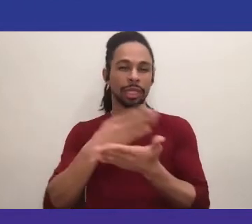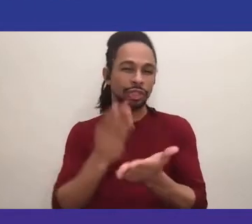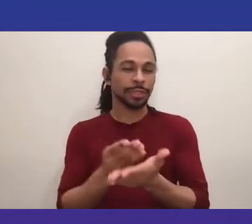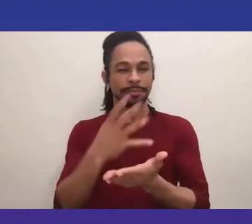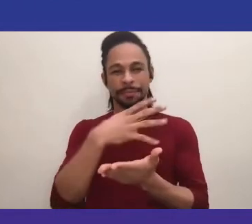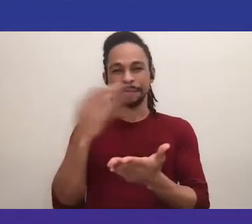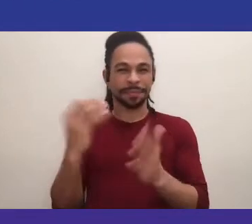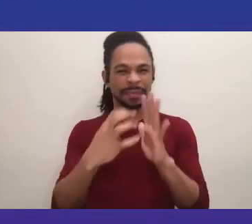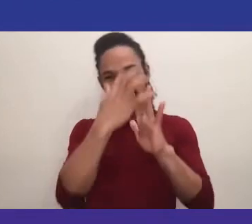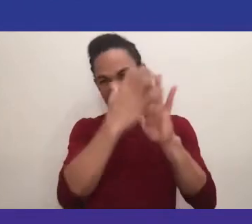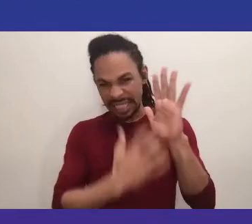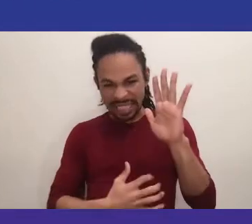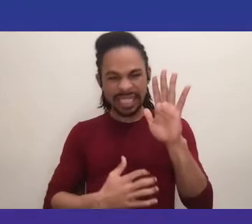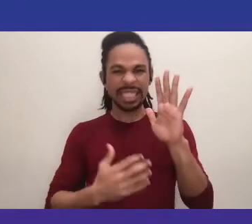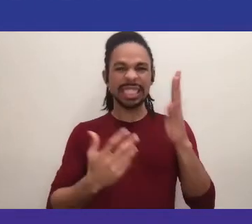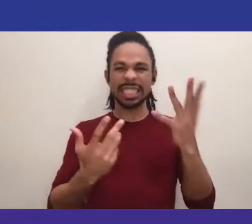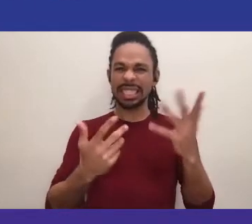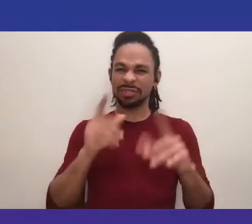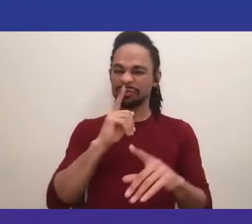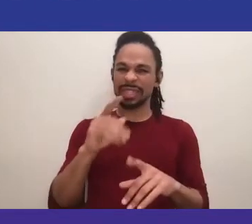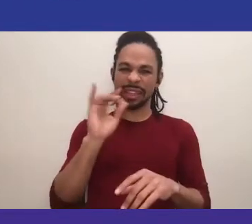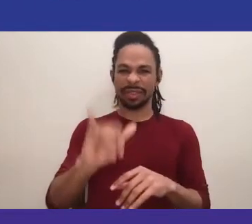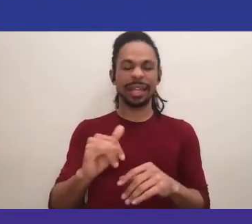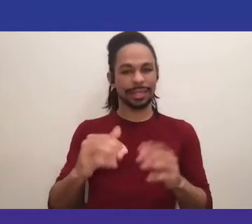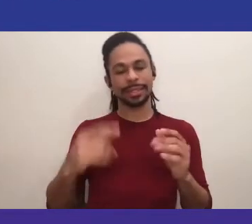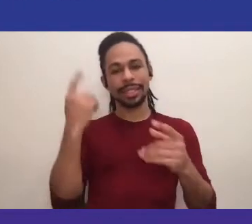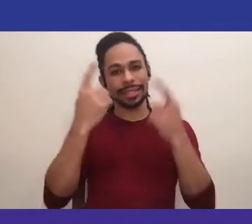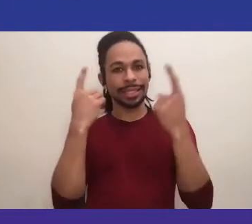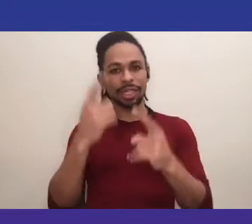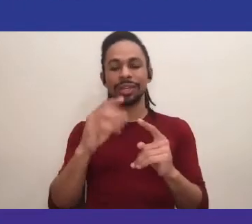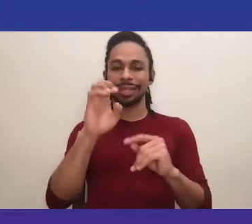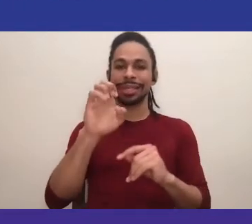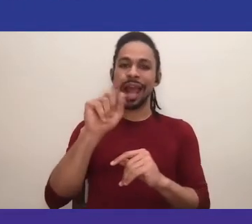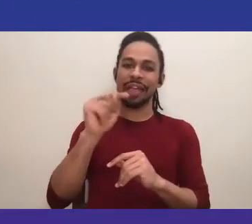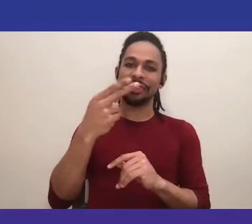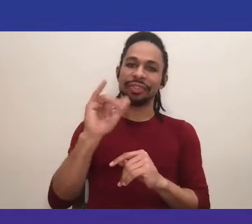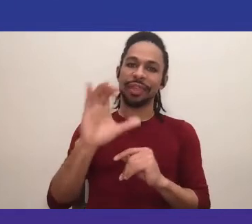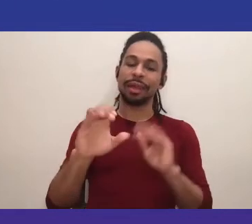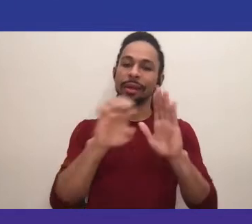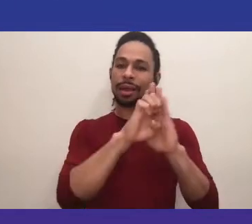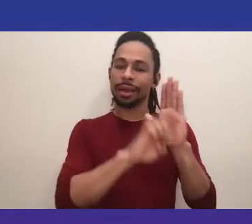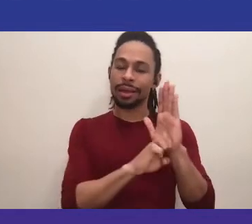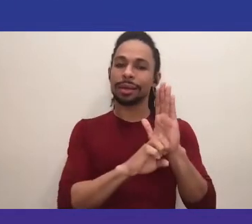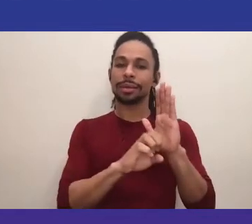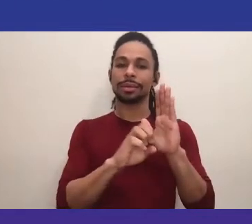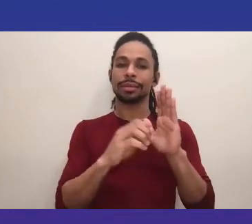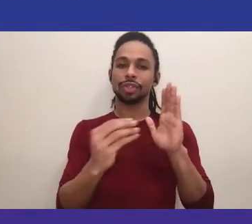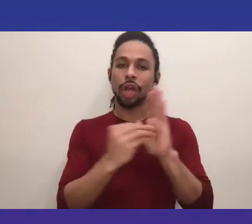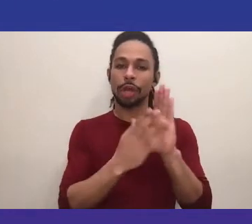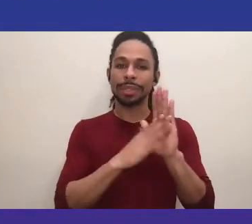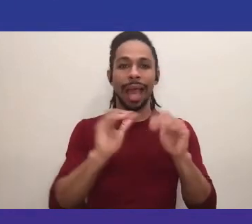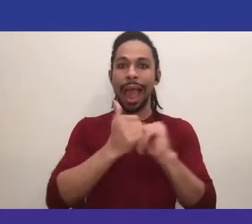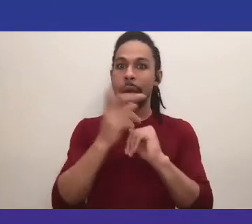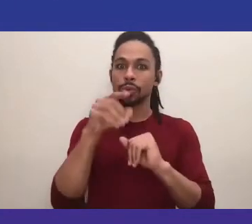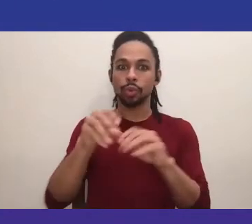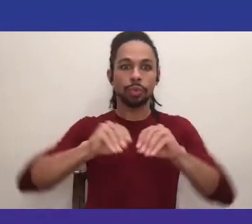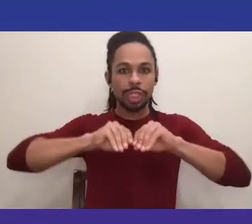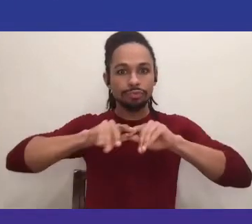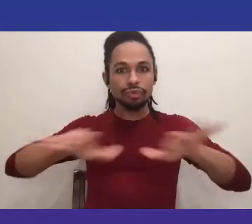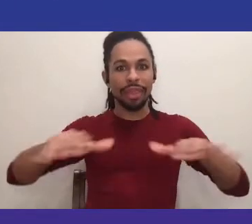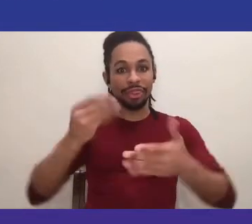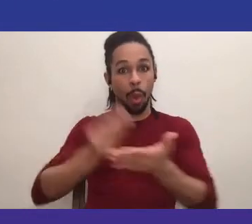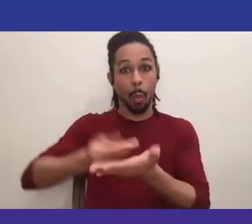considered ethic documents, is like how you distribute the wealth, how you approach